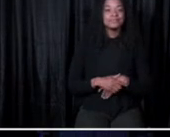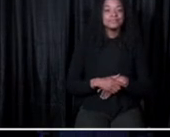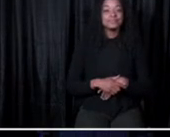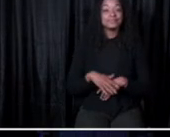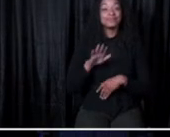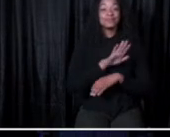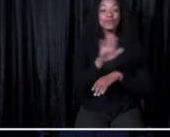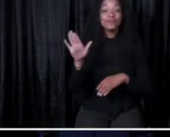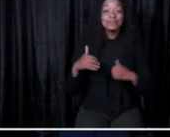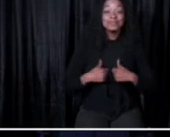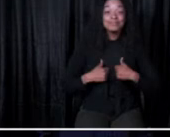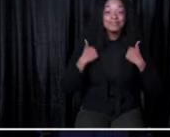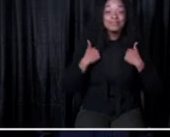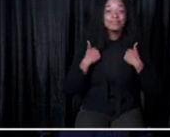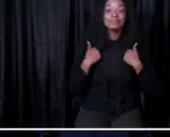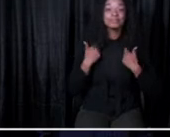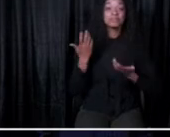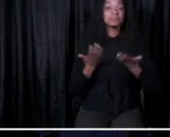your friends.